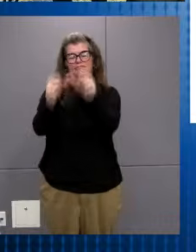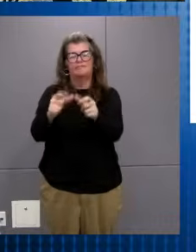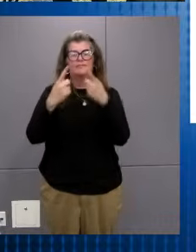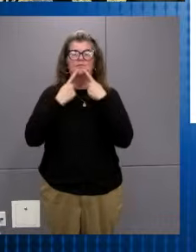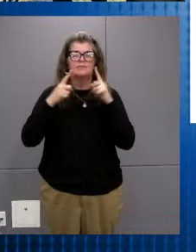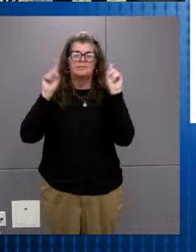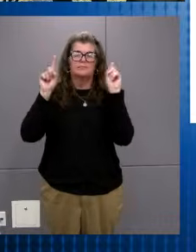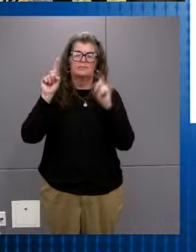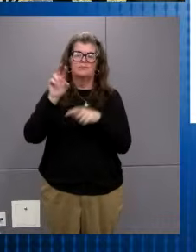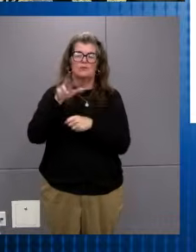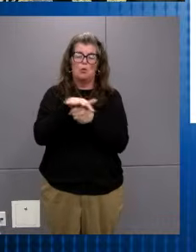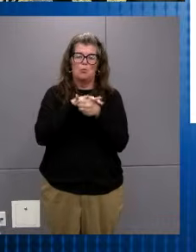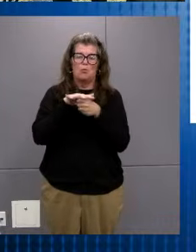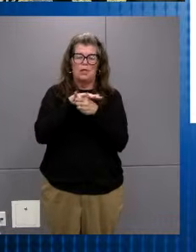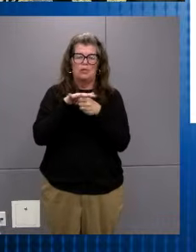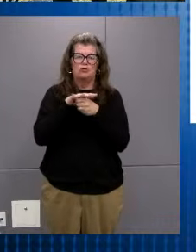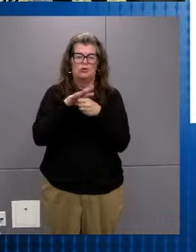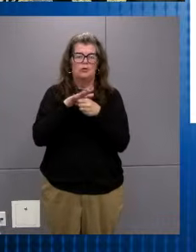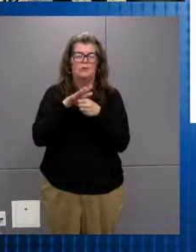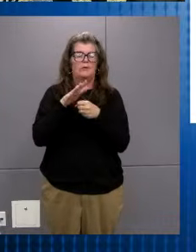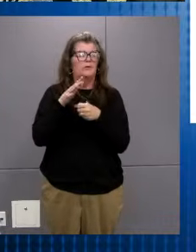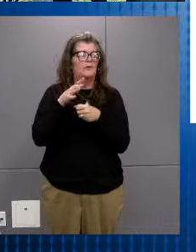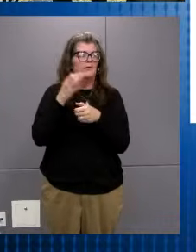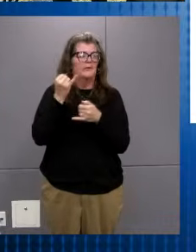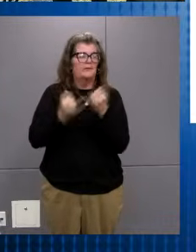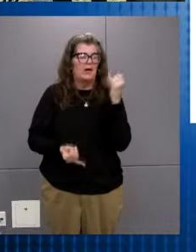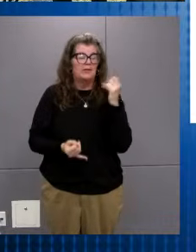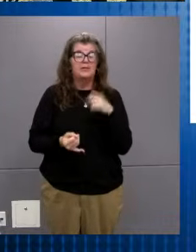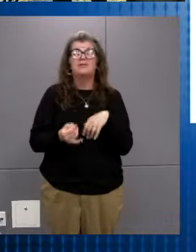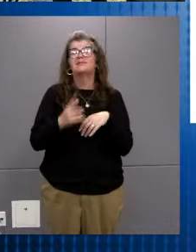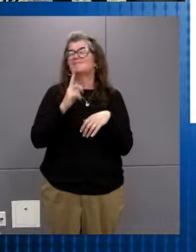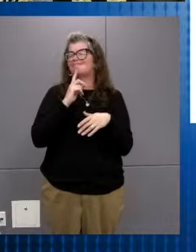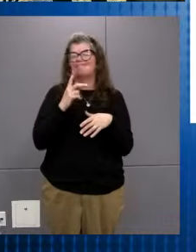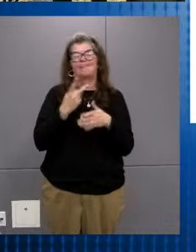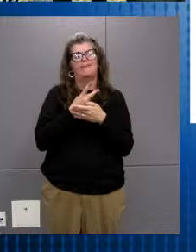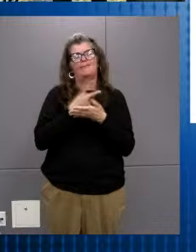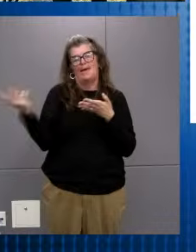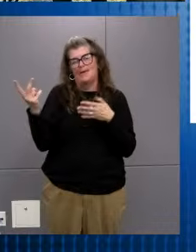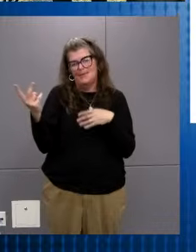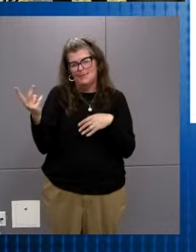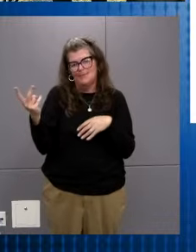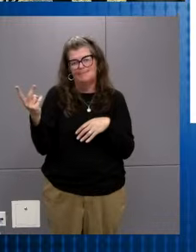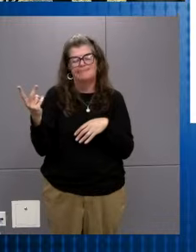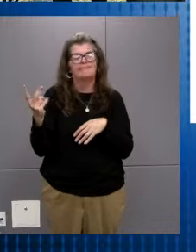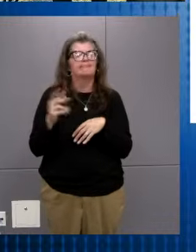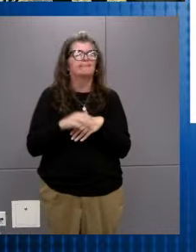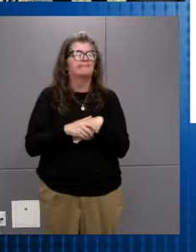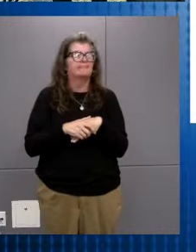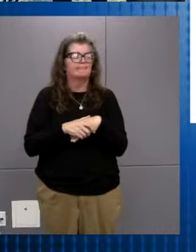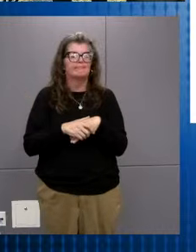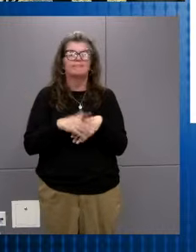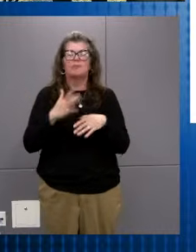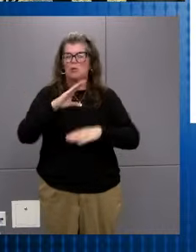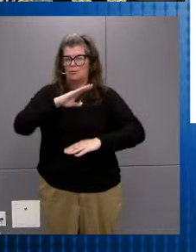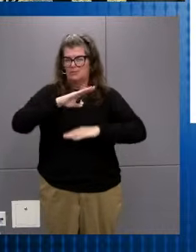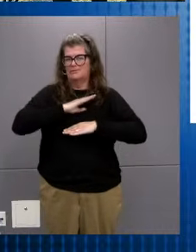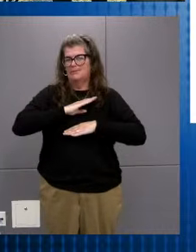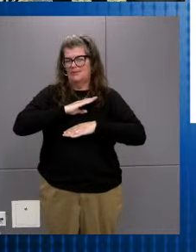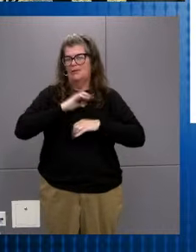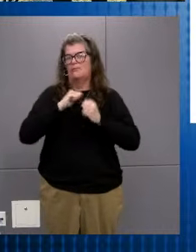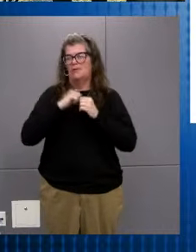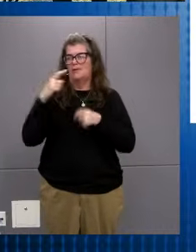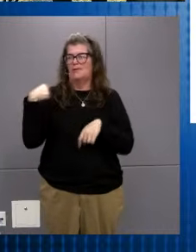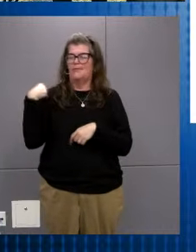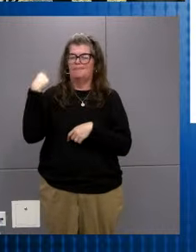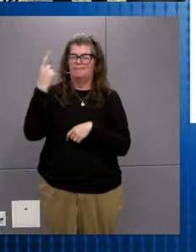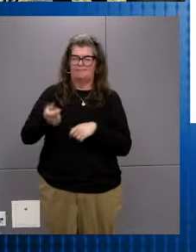the regional finals and ended up falling short to Cuyahoga Community College, but we're really happy